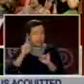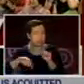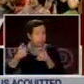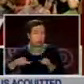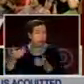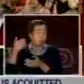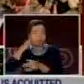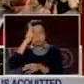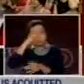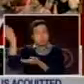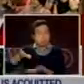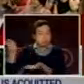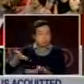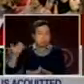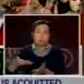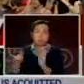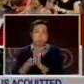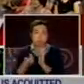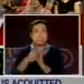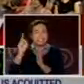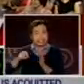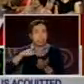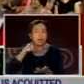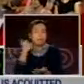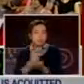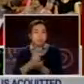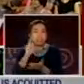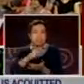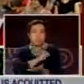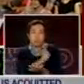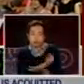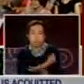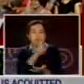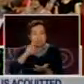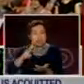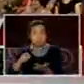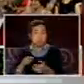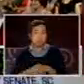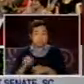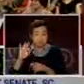korte. I-authenticate mo. Kung hindi mo intindi kung anong authenticate, di huwag kang mag-abogado dyan.